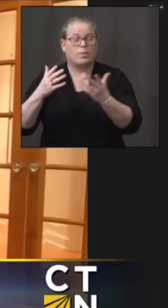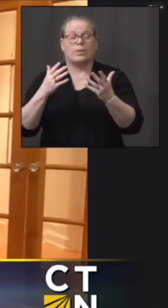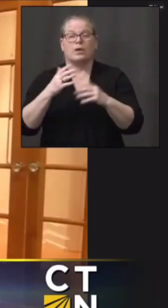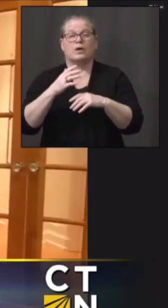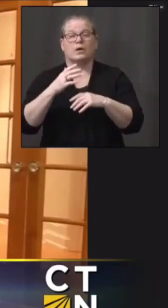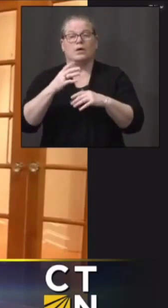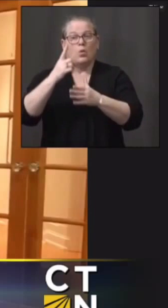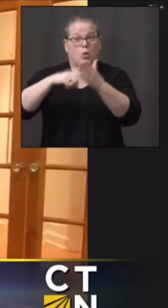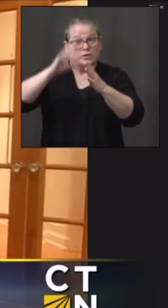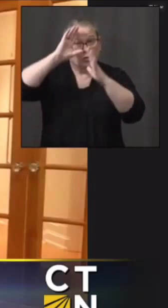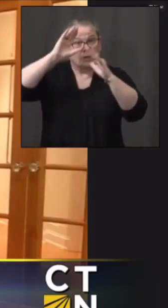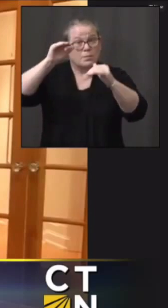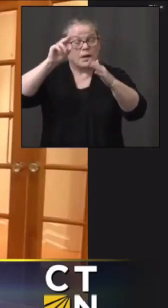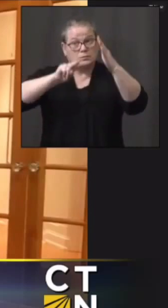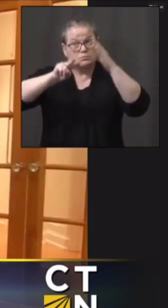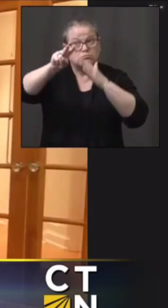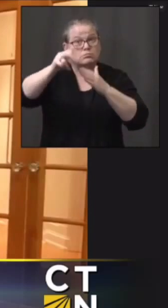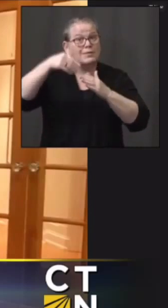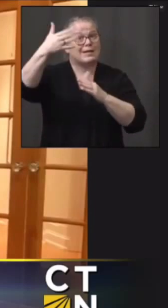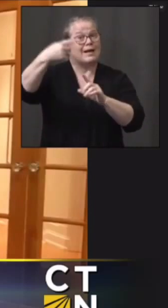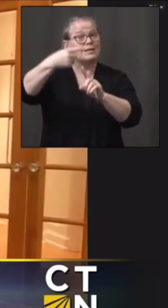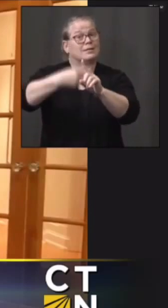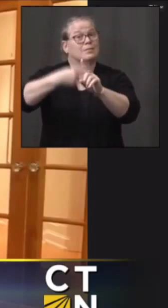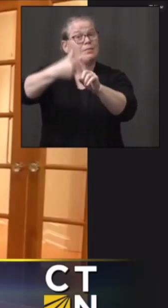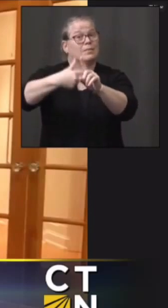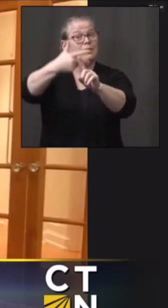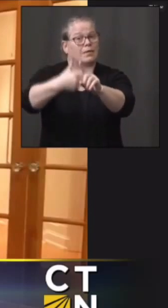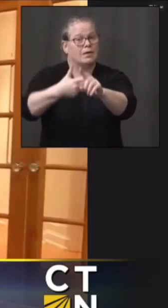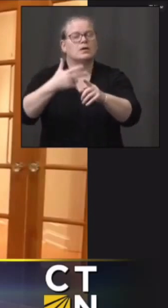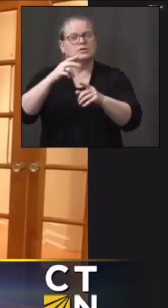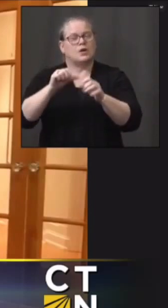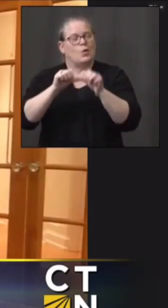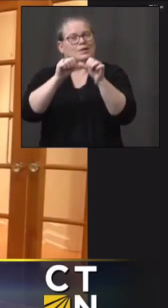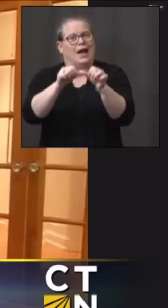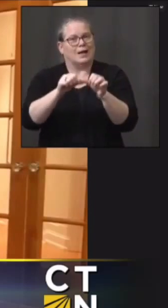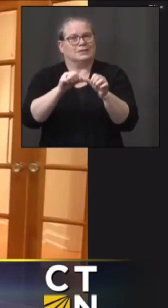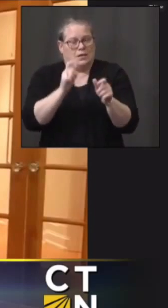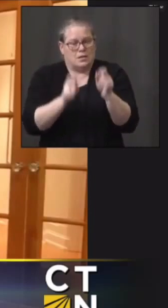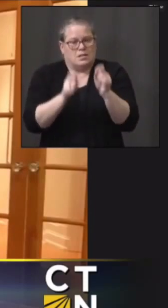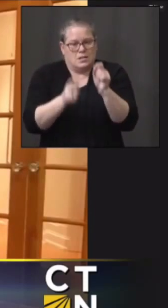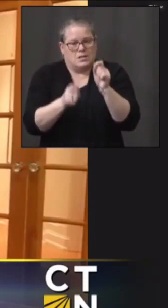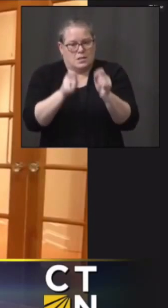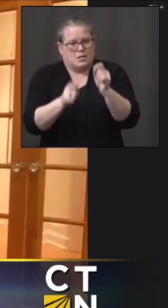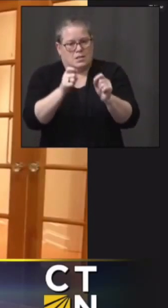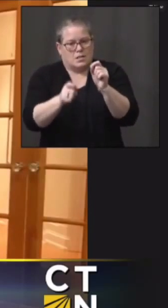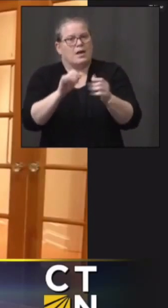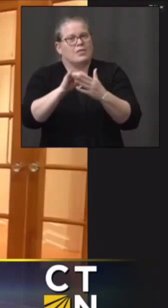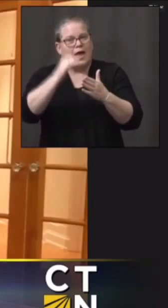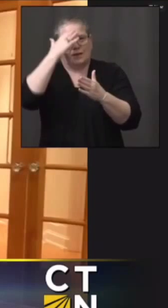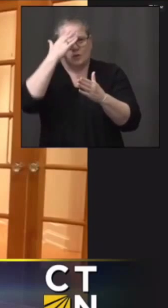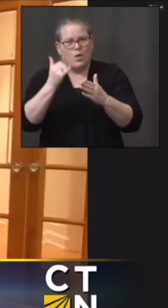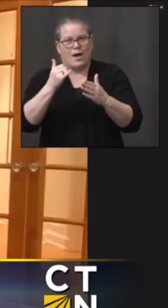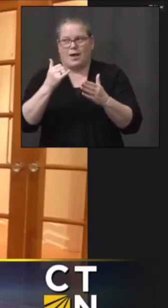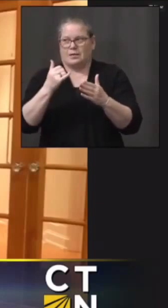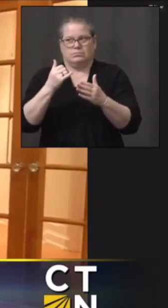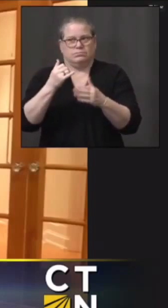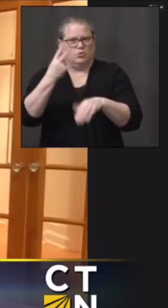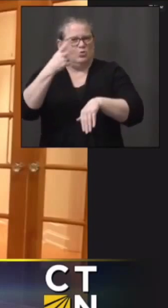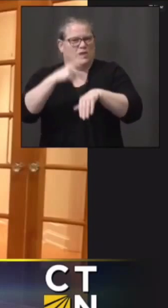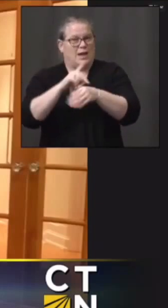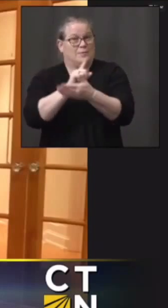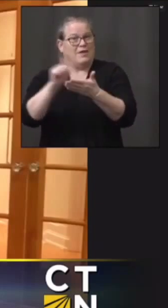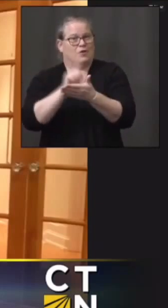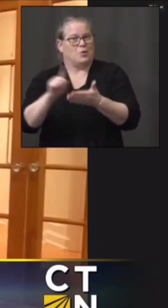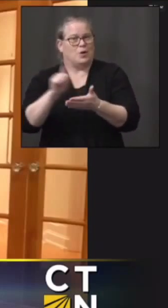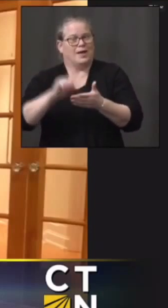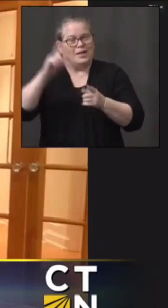we should expect in the coming months. So it's a constant work in progress, and that's why we're doing these press conferences multiple times a week to keep